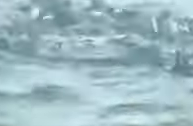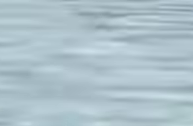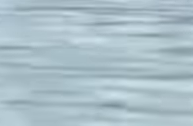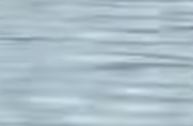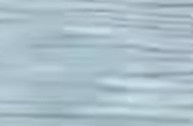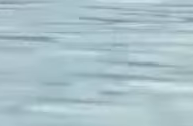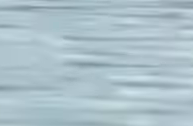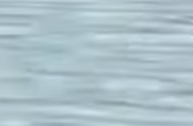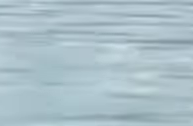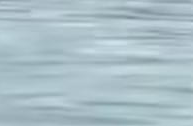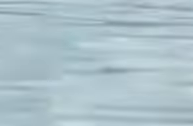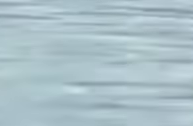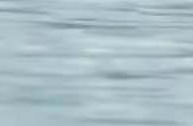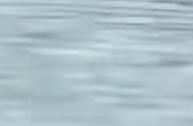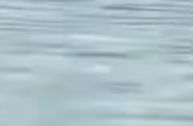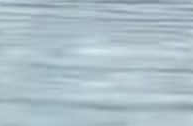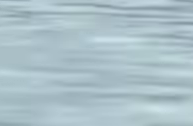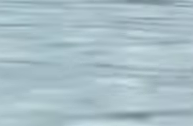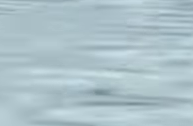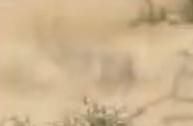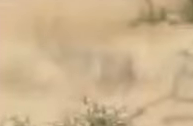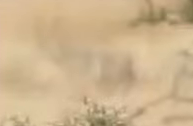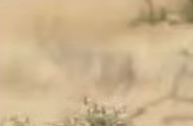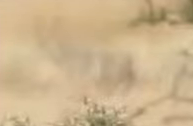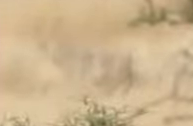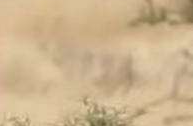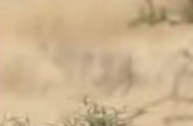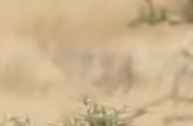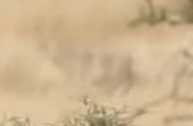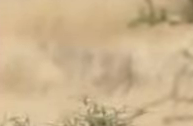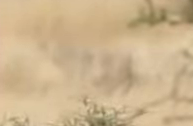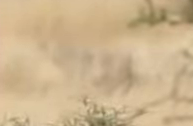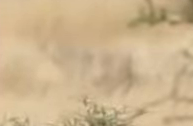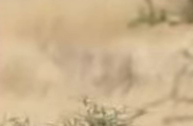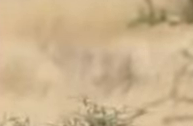Kenya worth to spend for.